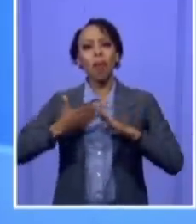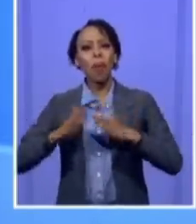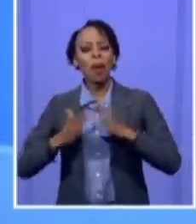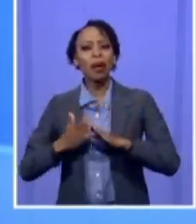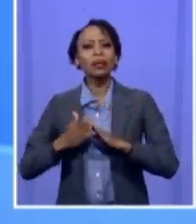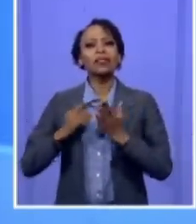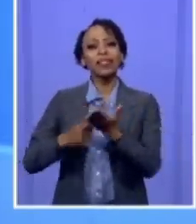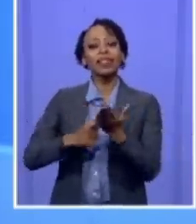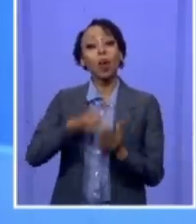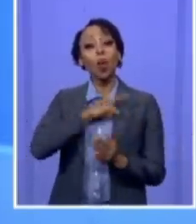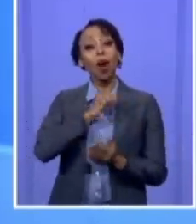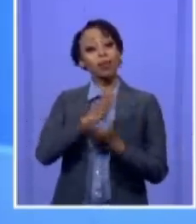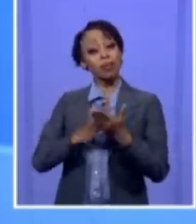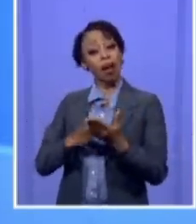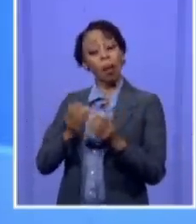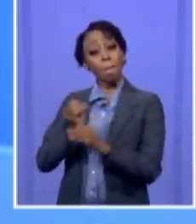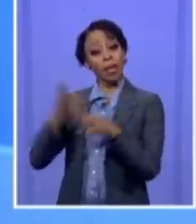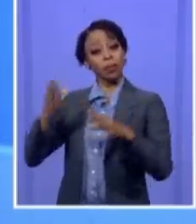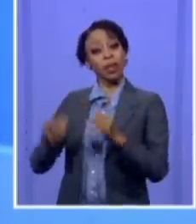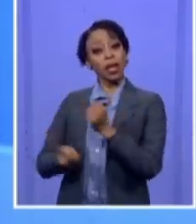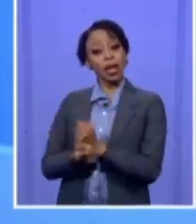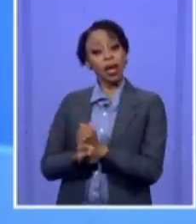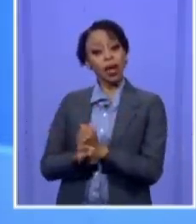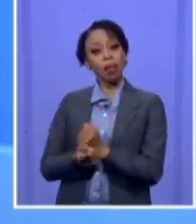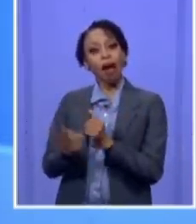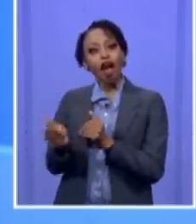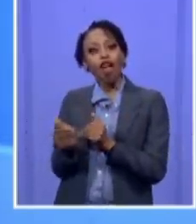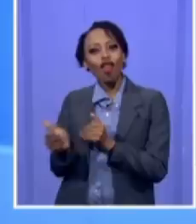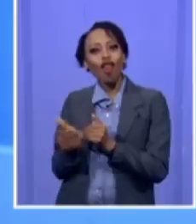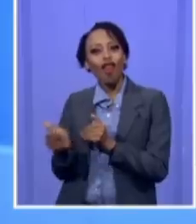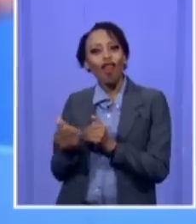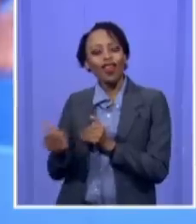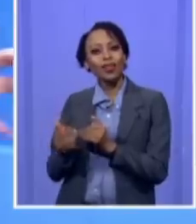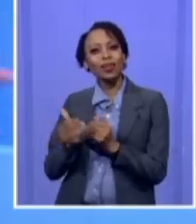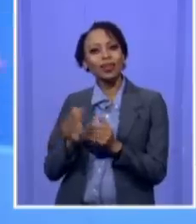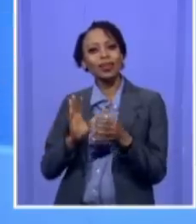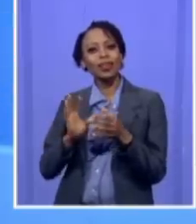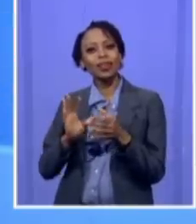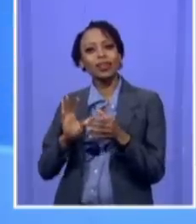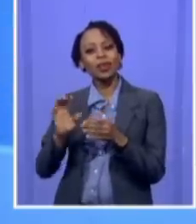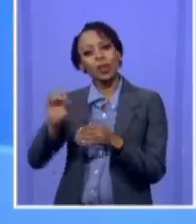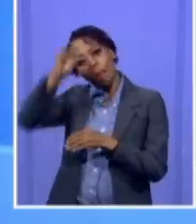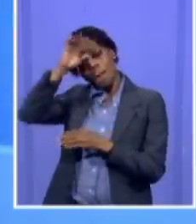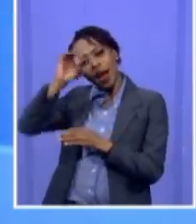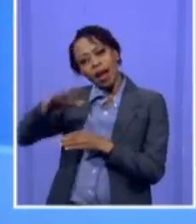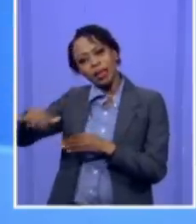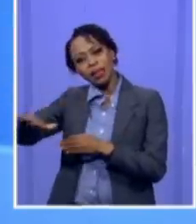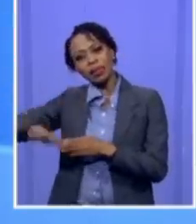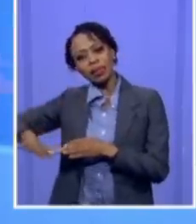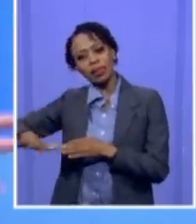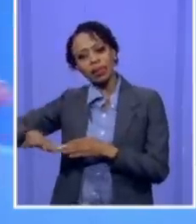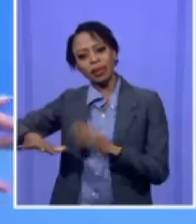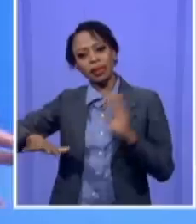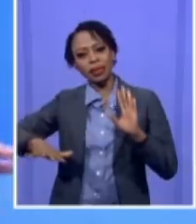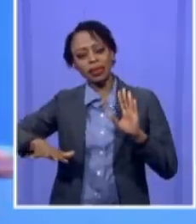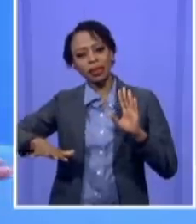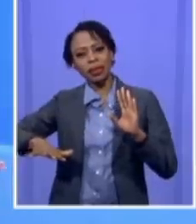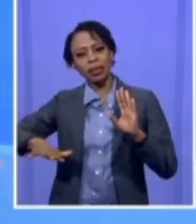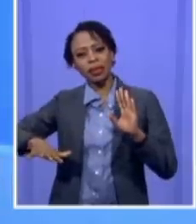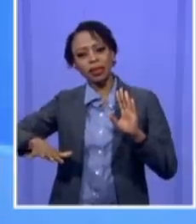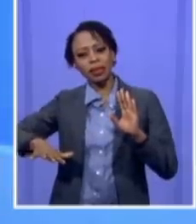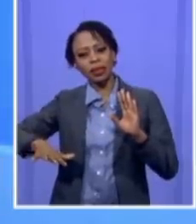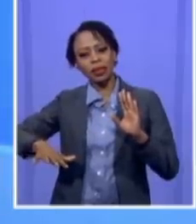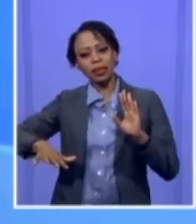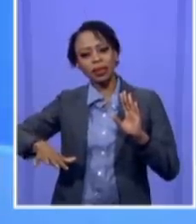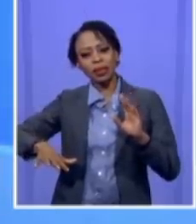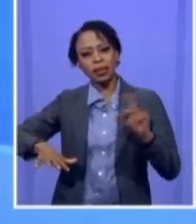because some of these explosions take place so close to the mining operations, the so-called legitimate mining